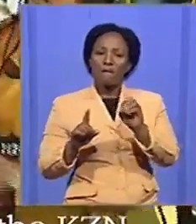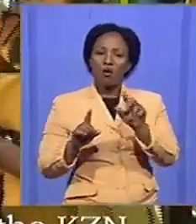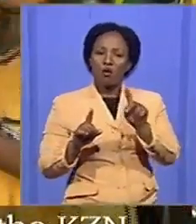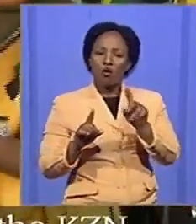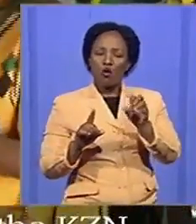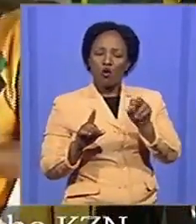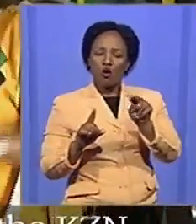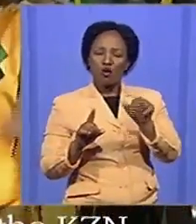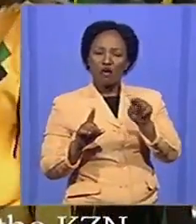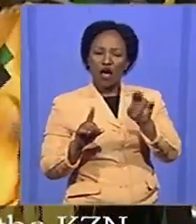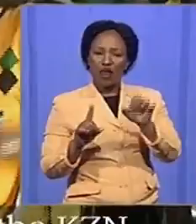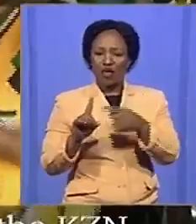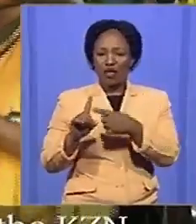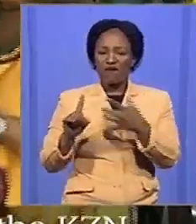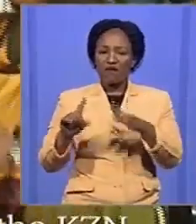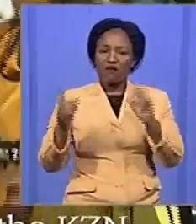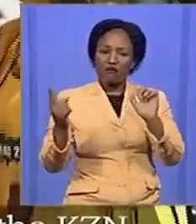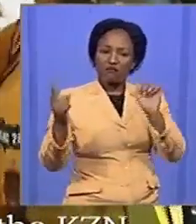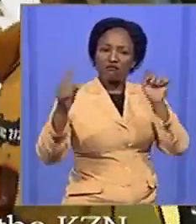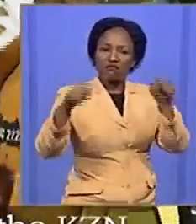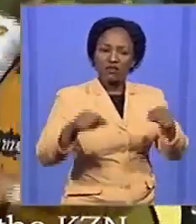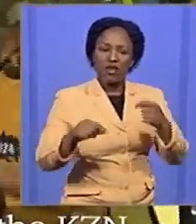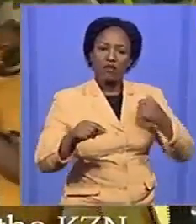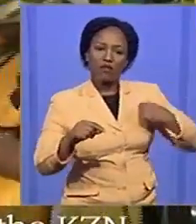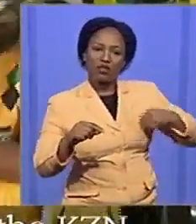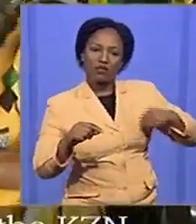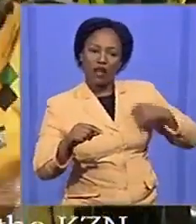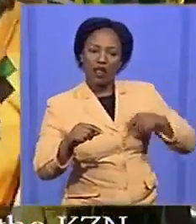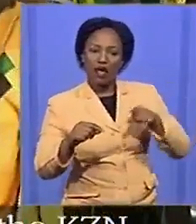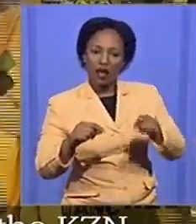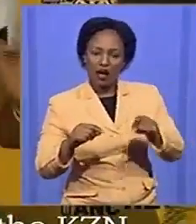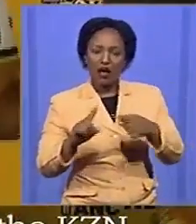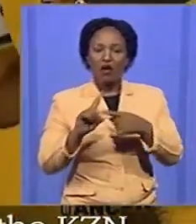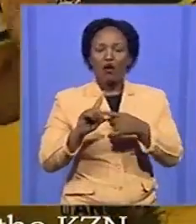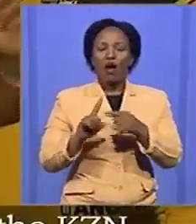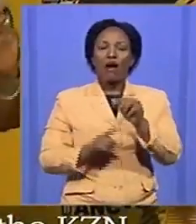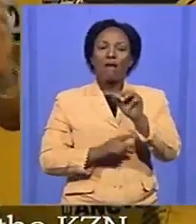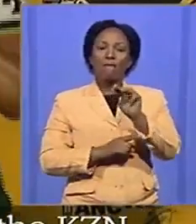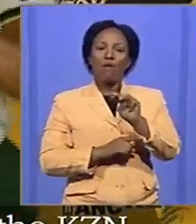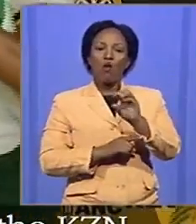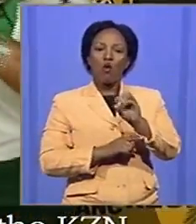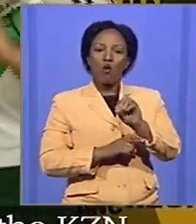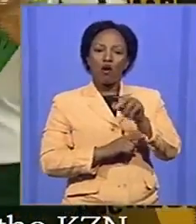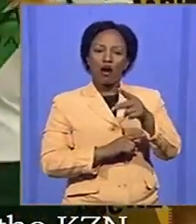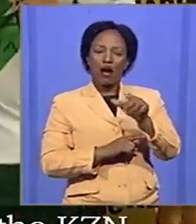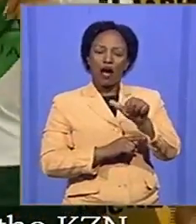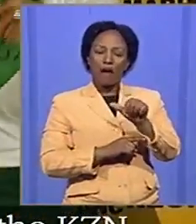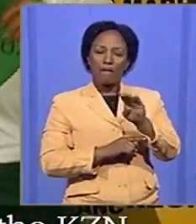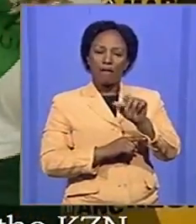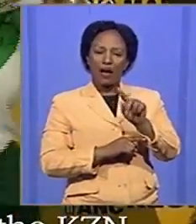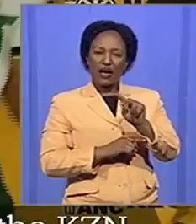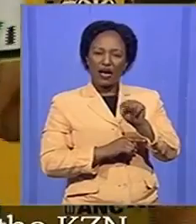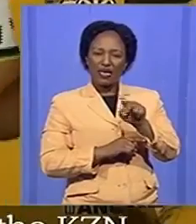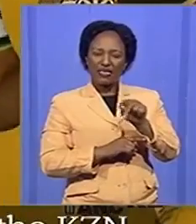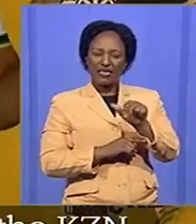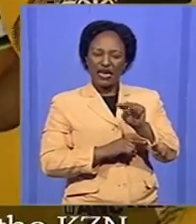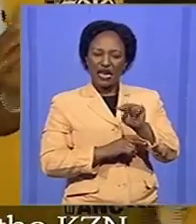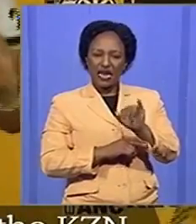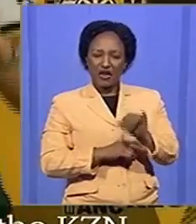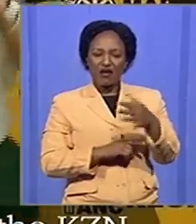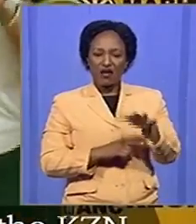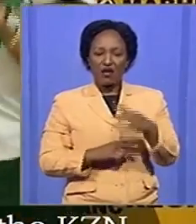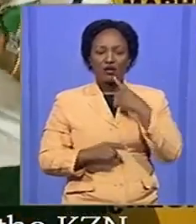la ANC Masipaleng wa Mkhambathini Mgungundlovu. Mokonyane o re mosebetsi wa baetapele ba ANC